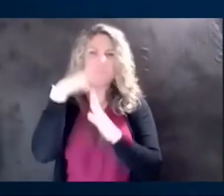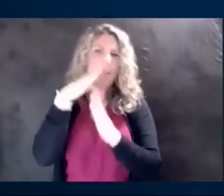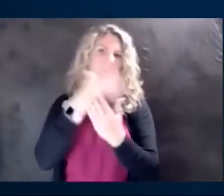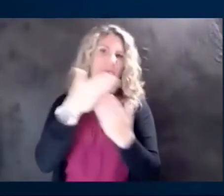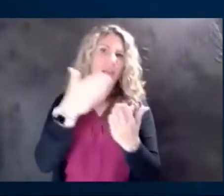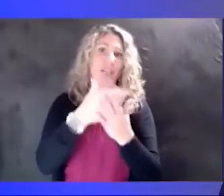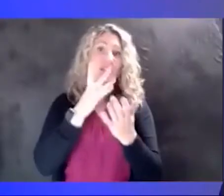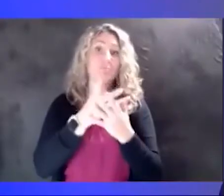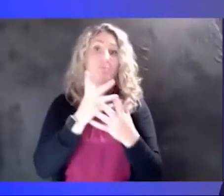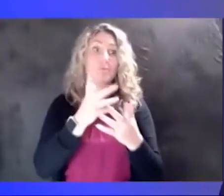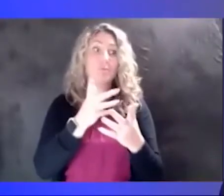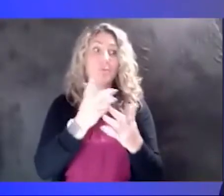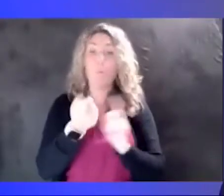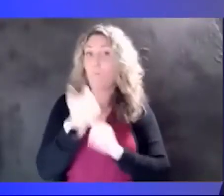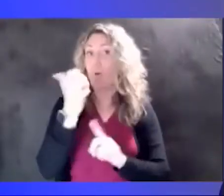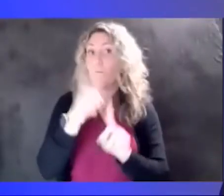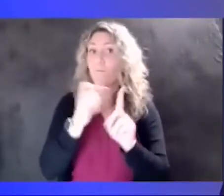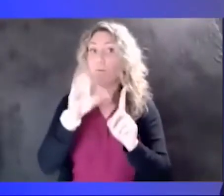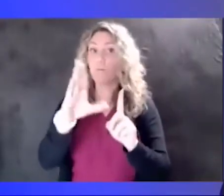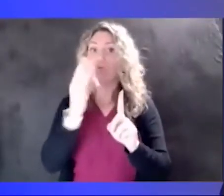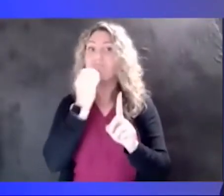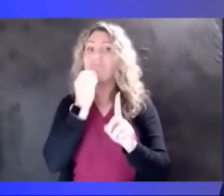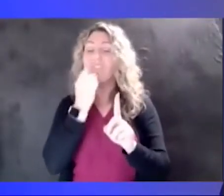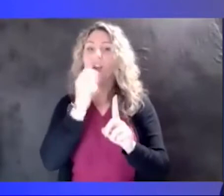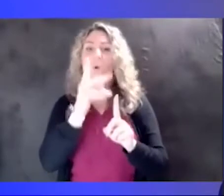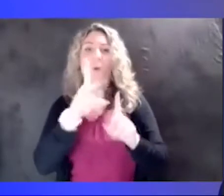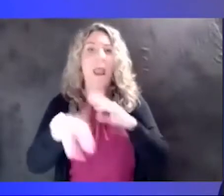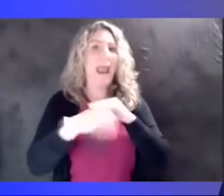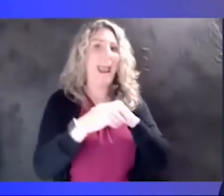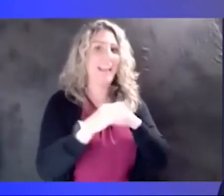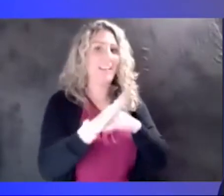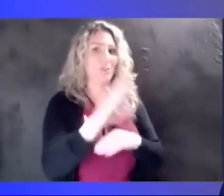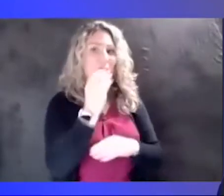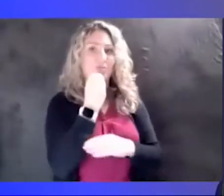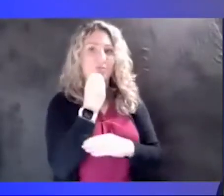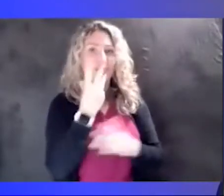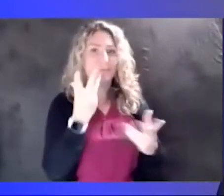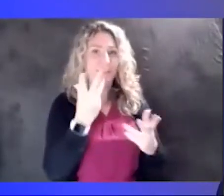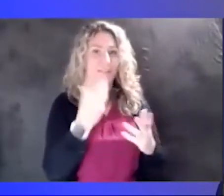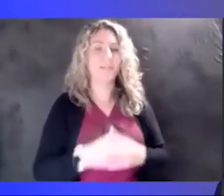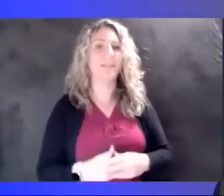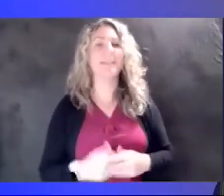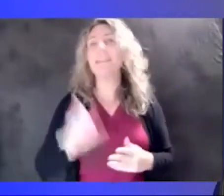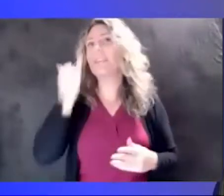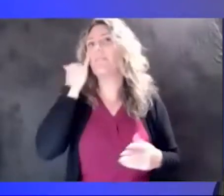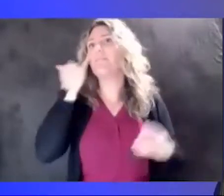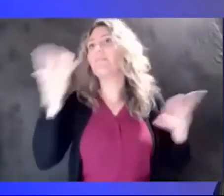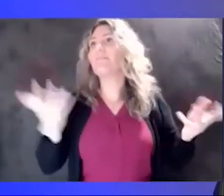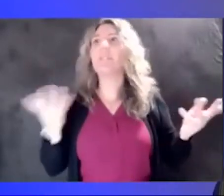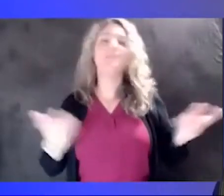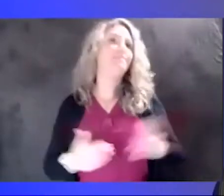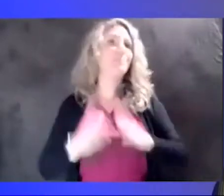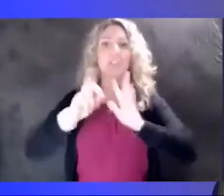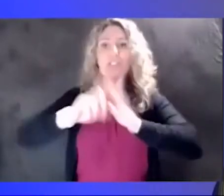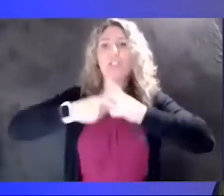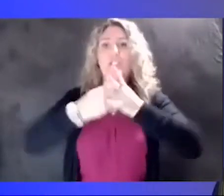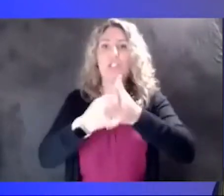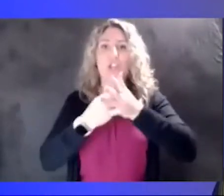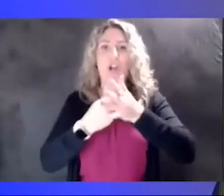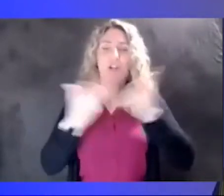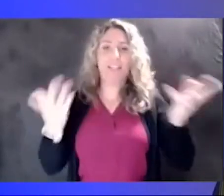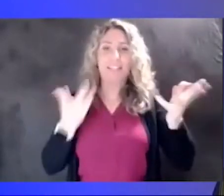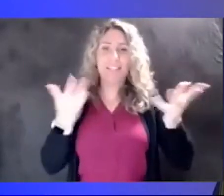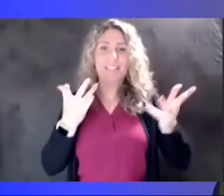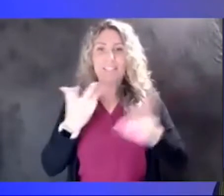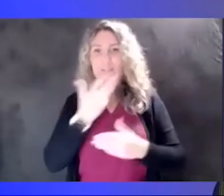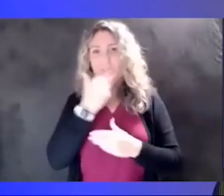from your diet or add to your diet? Just if you were in a starting point to better nutrition, better